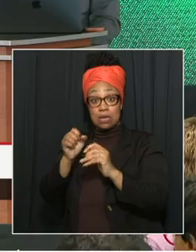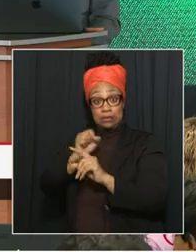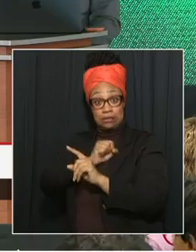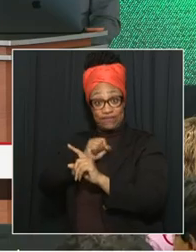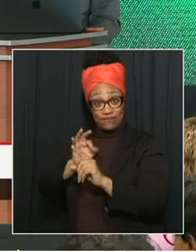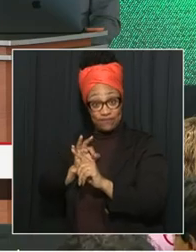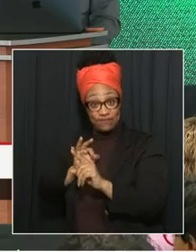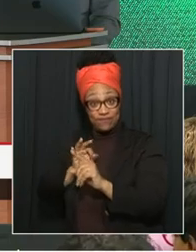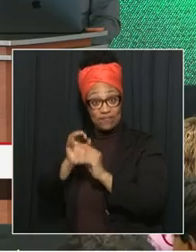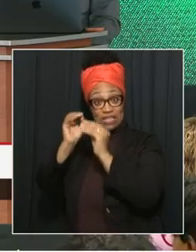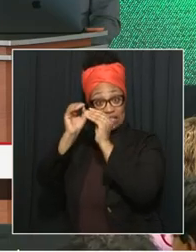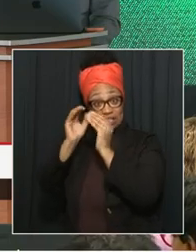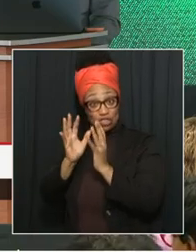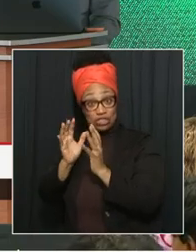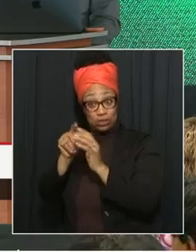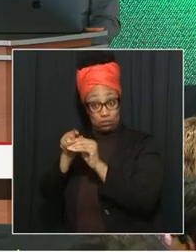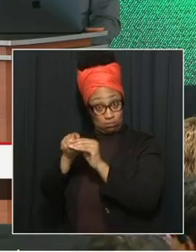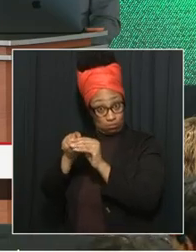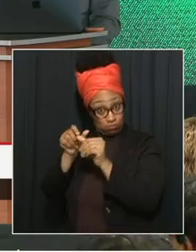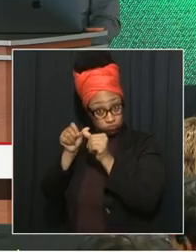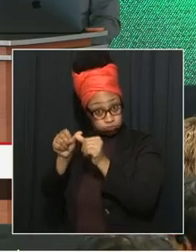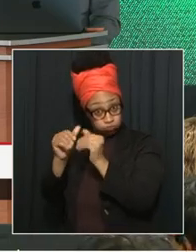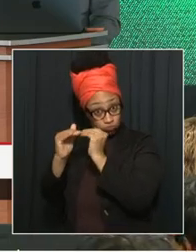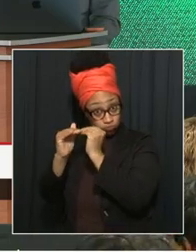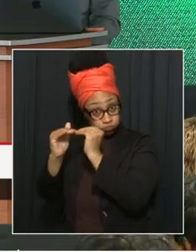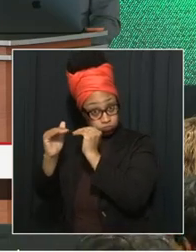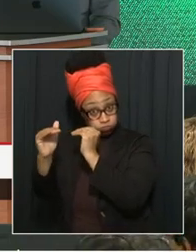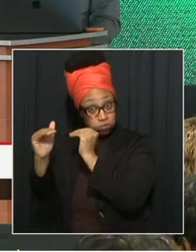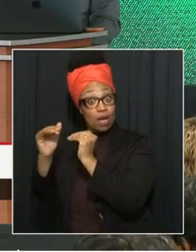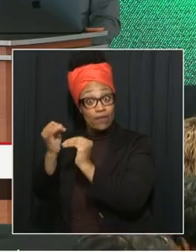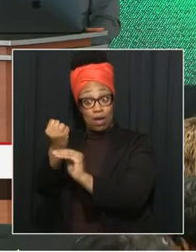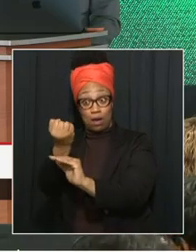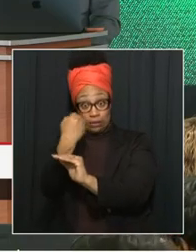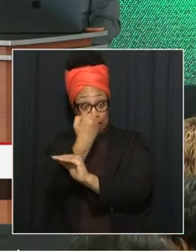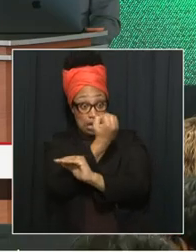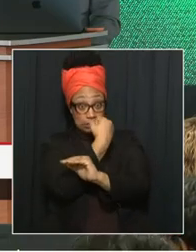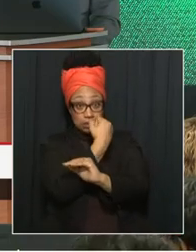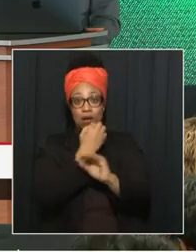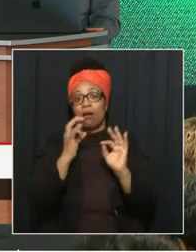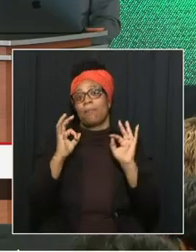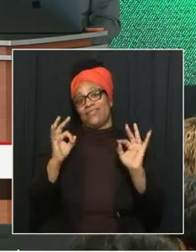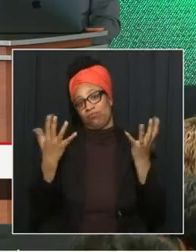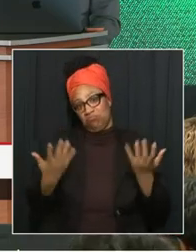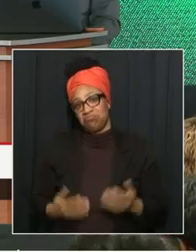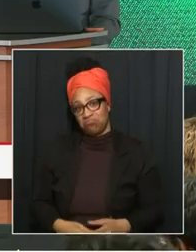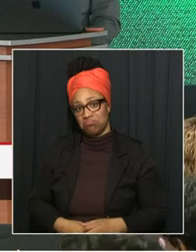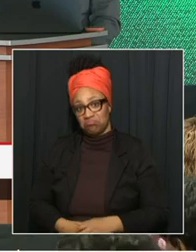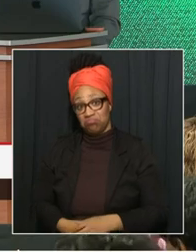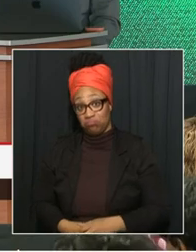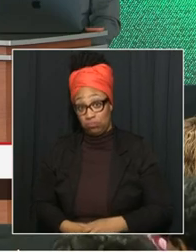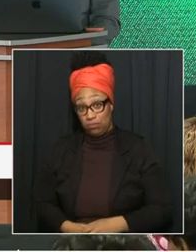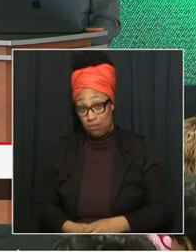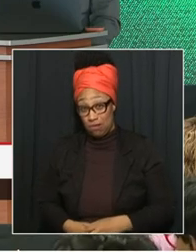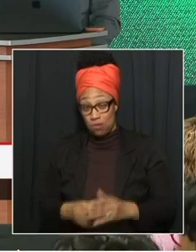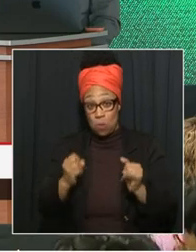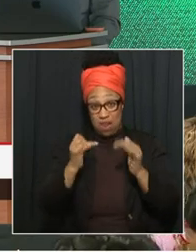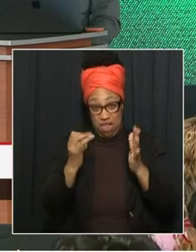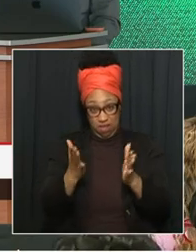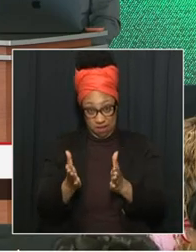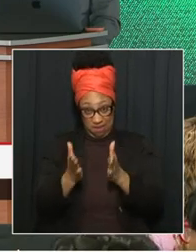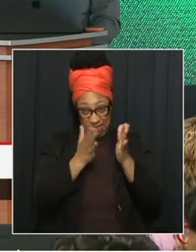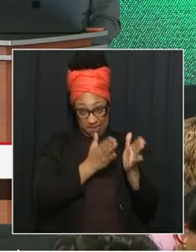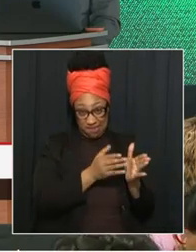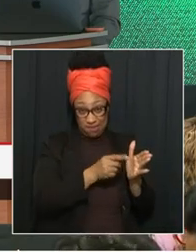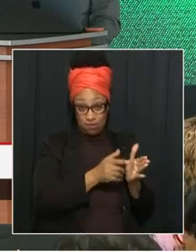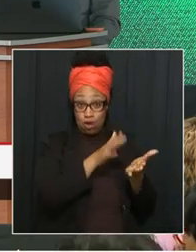increasing. For higher education, there's a few different aspects to it. First of all, we